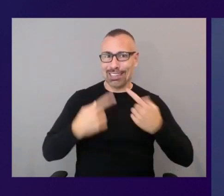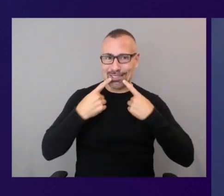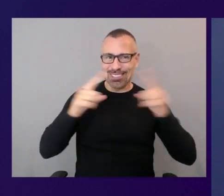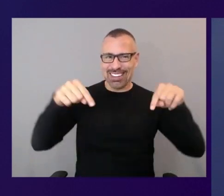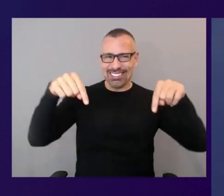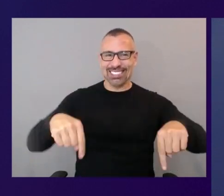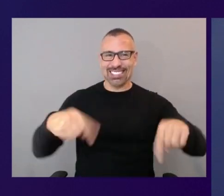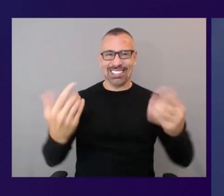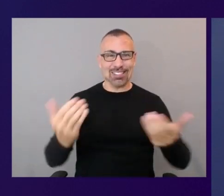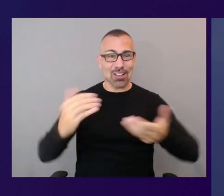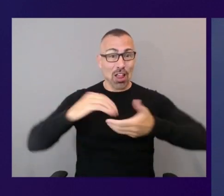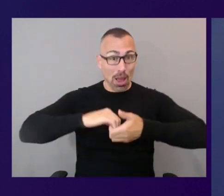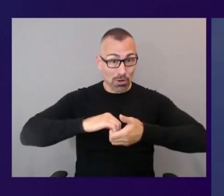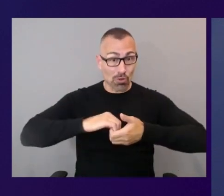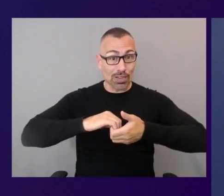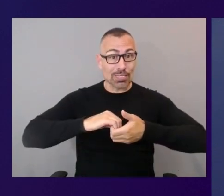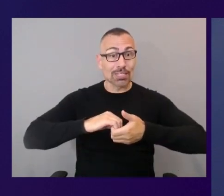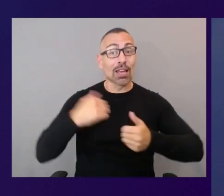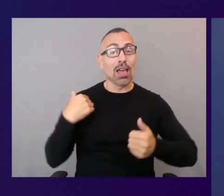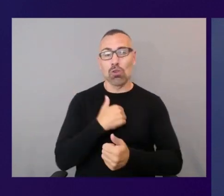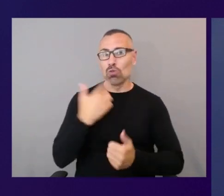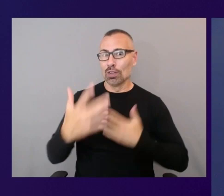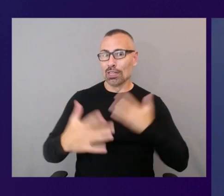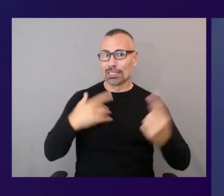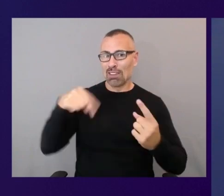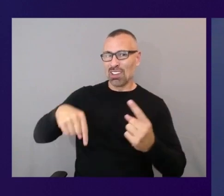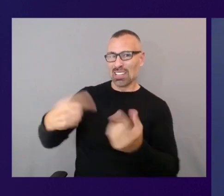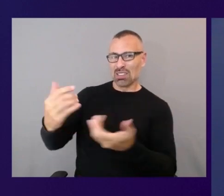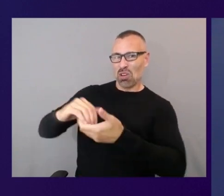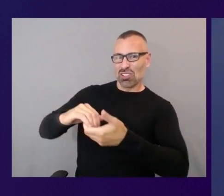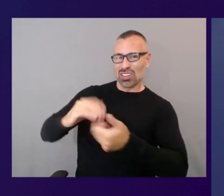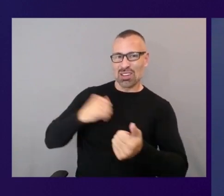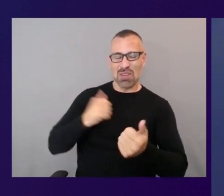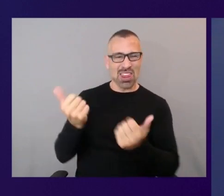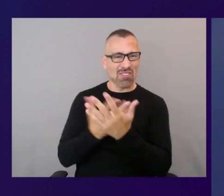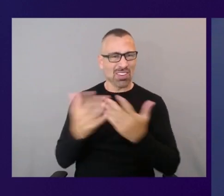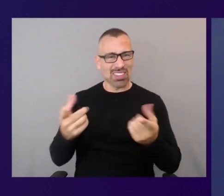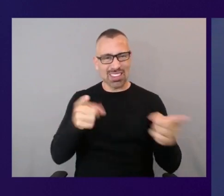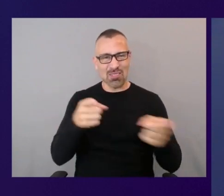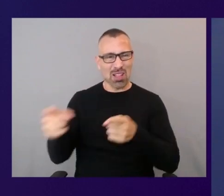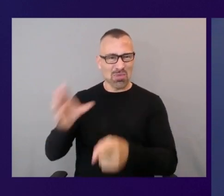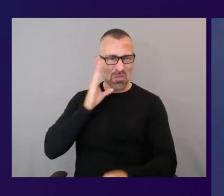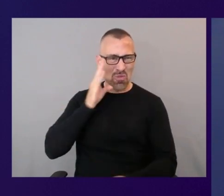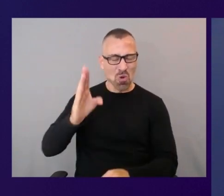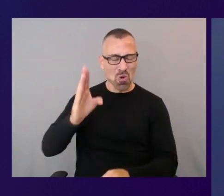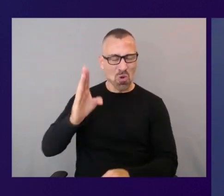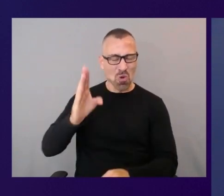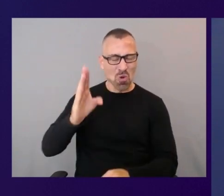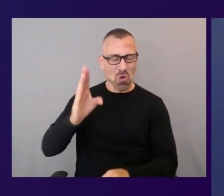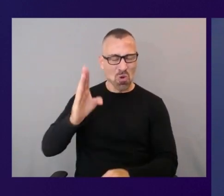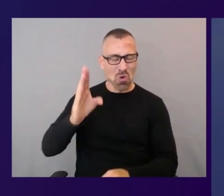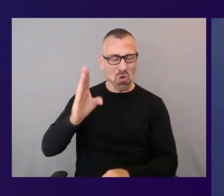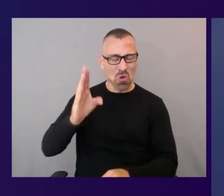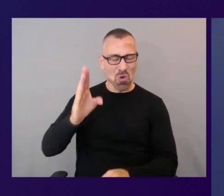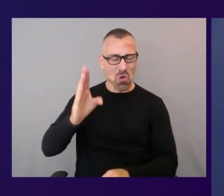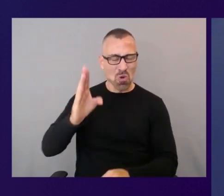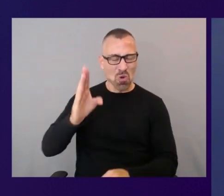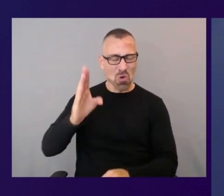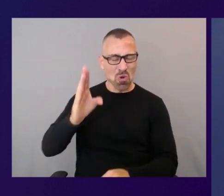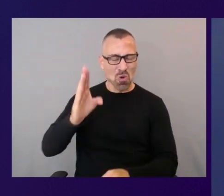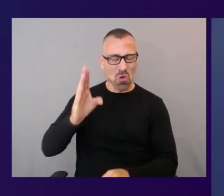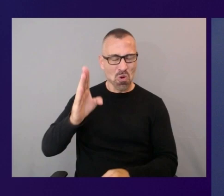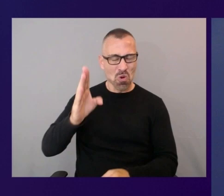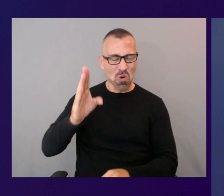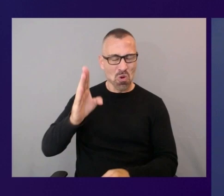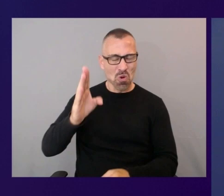looking forward to this partnership and all the great things, and I can't thank my colleagues at Citrix enough for pulling this off. And let's